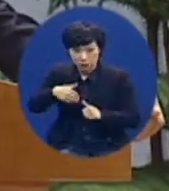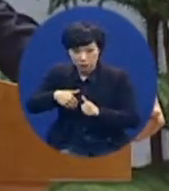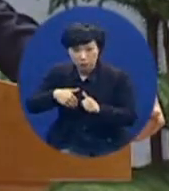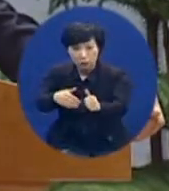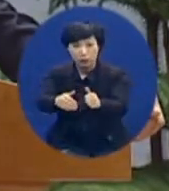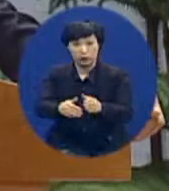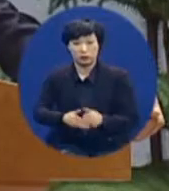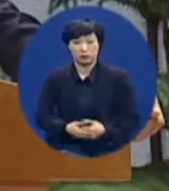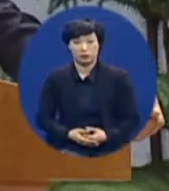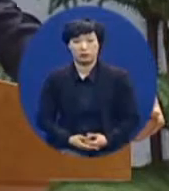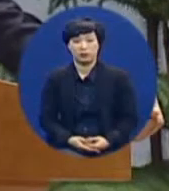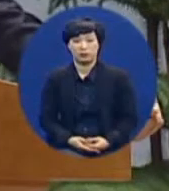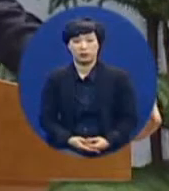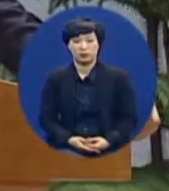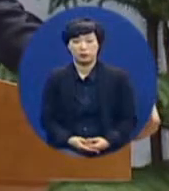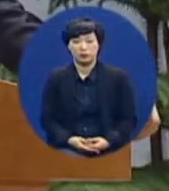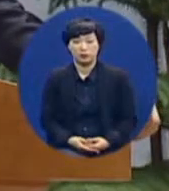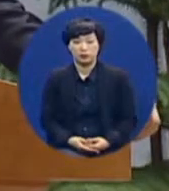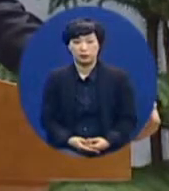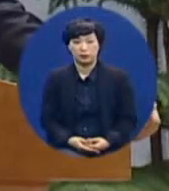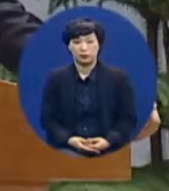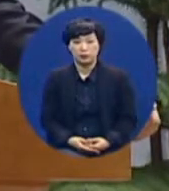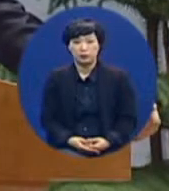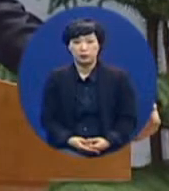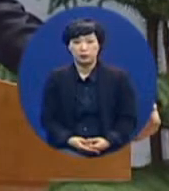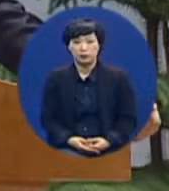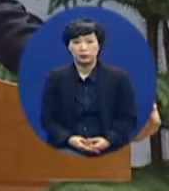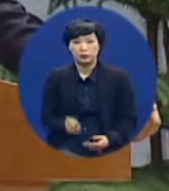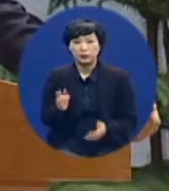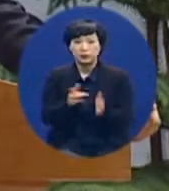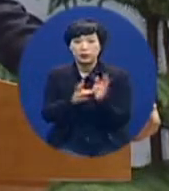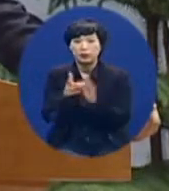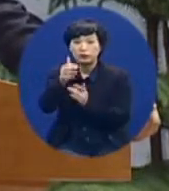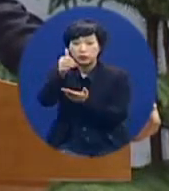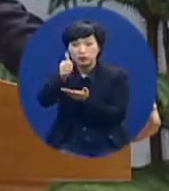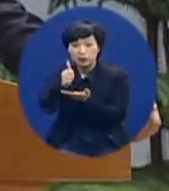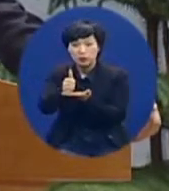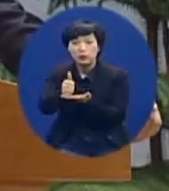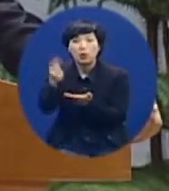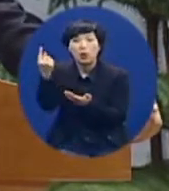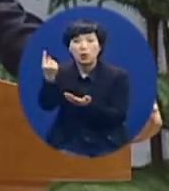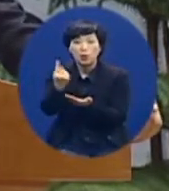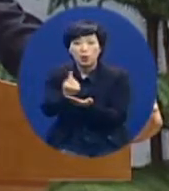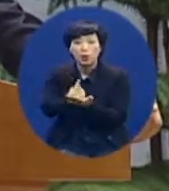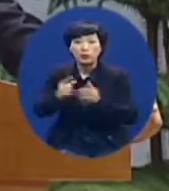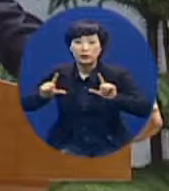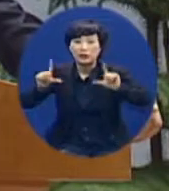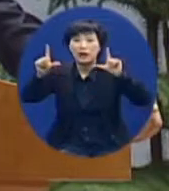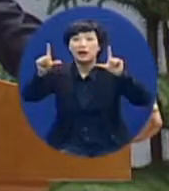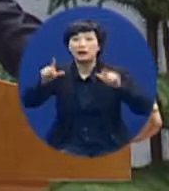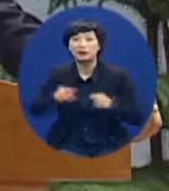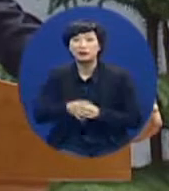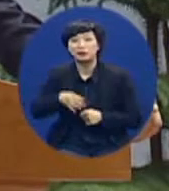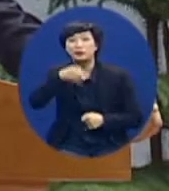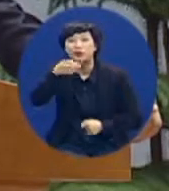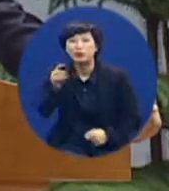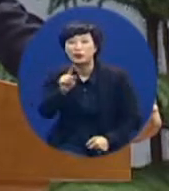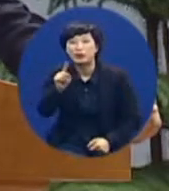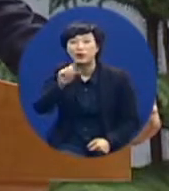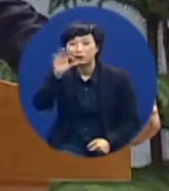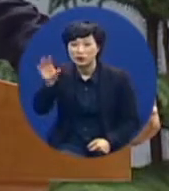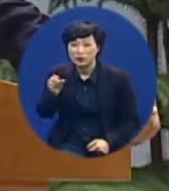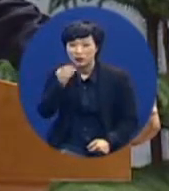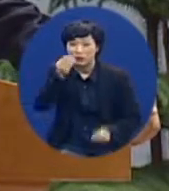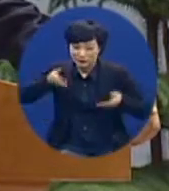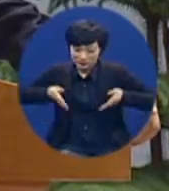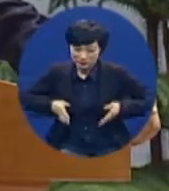We call the day he came to this earth Seongtan, which in Korean means holy